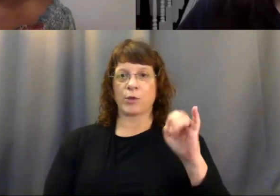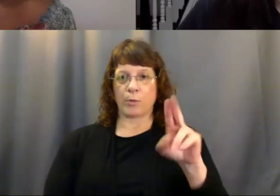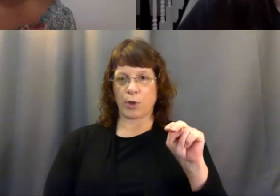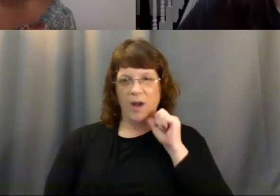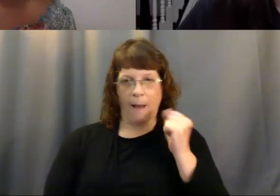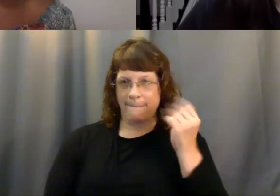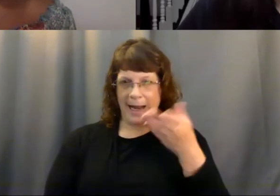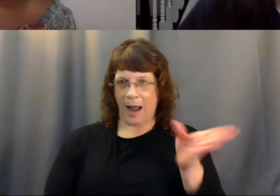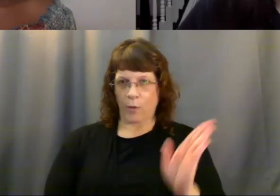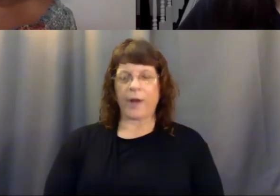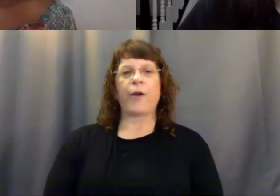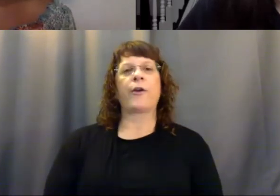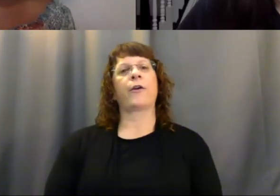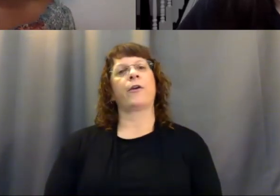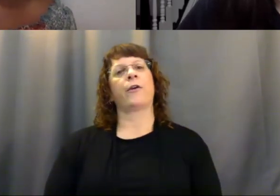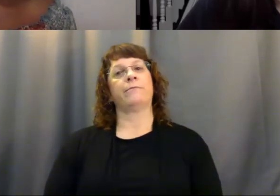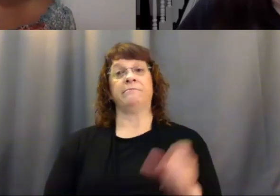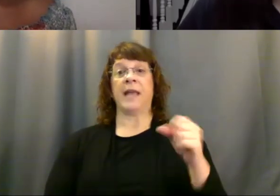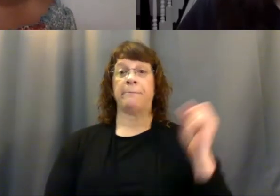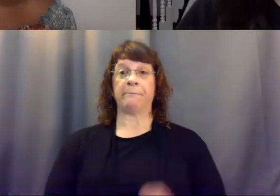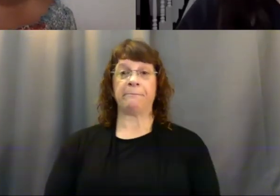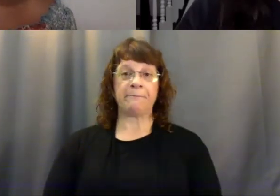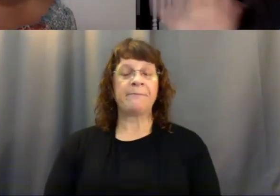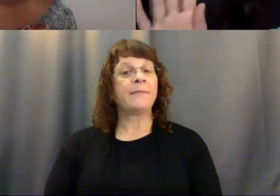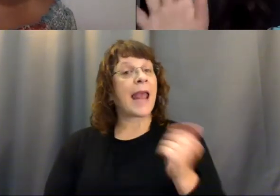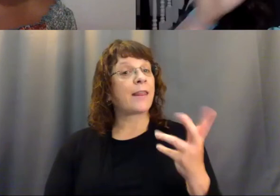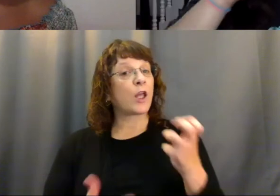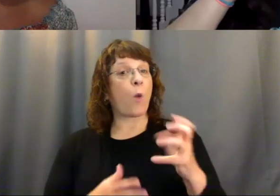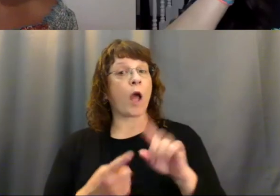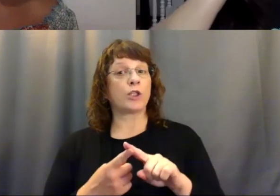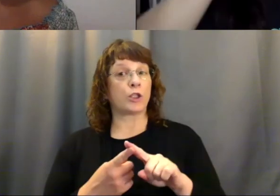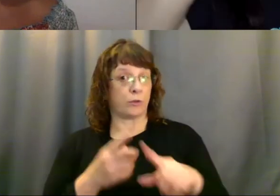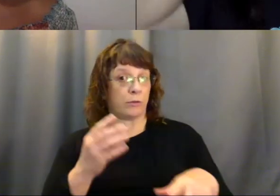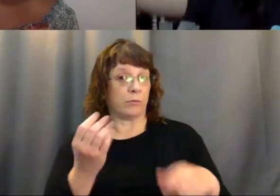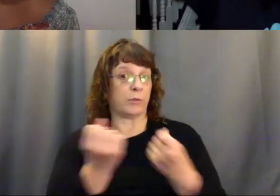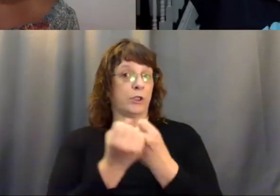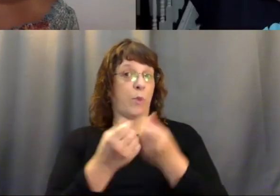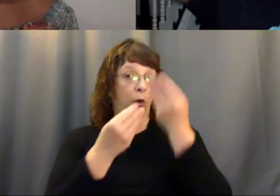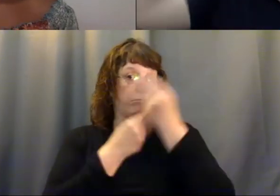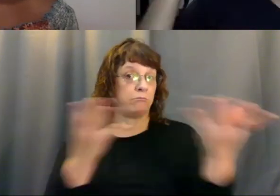there. Yeah. Is there anything that you'd like to plug before we wrap up?